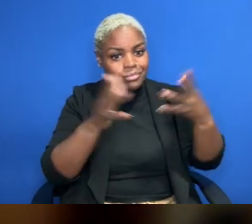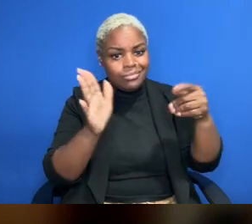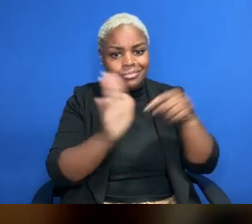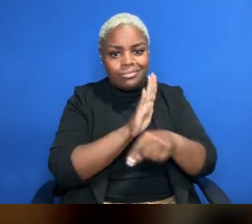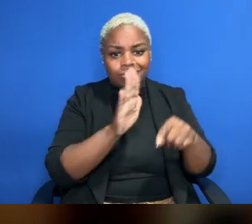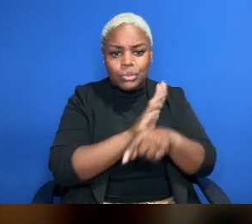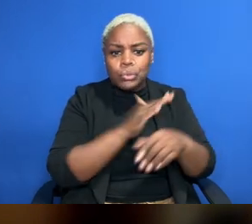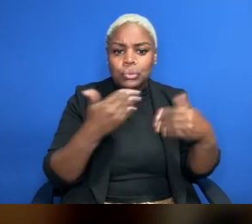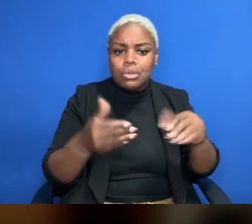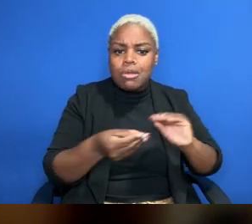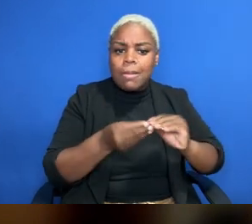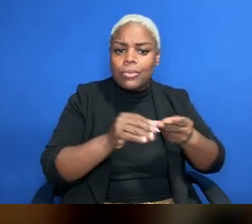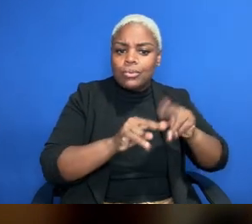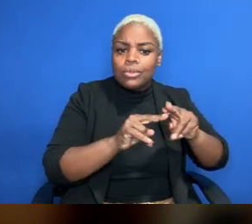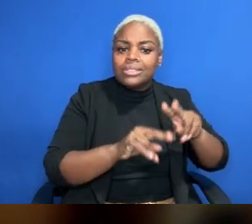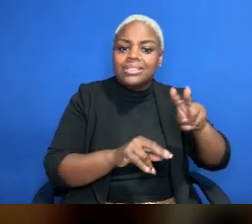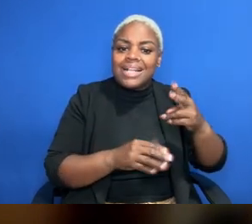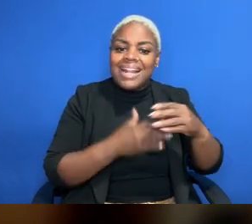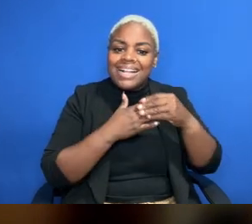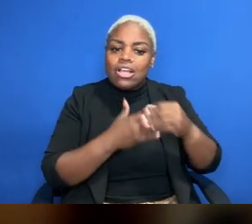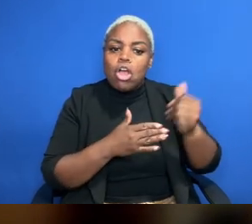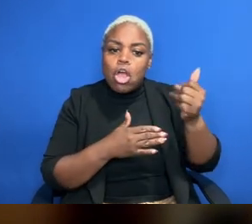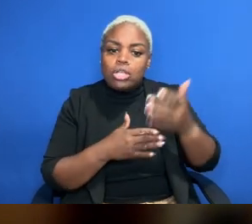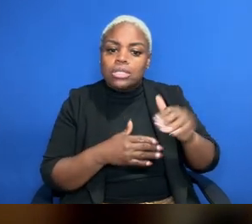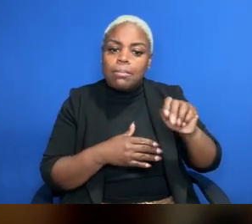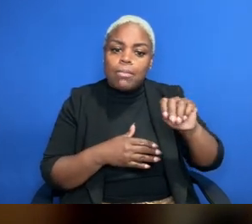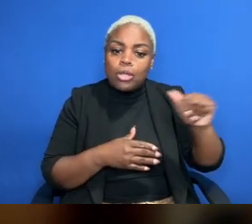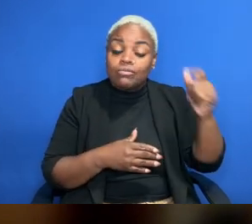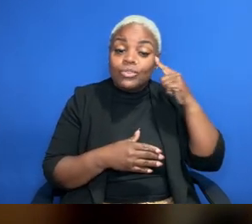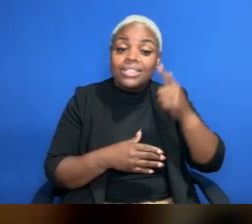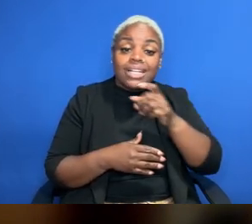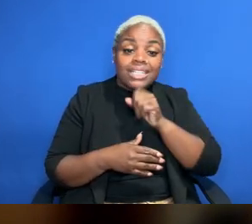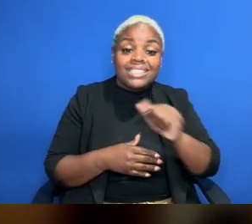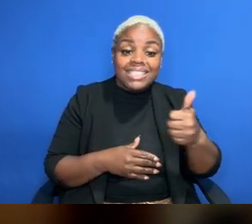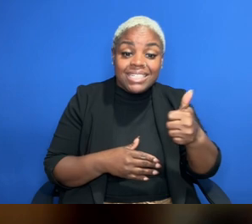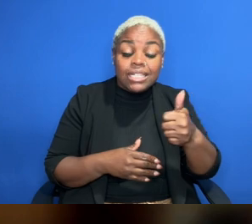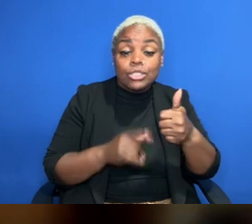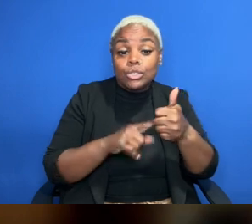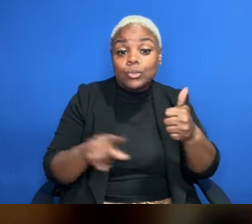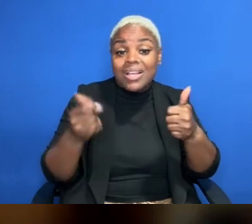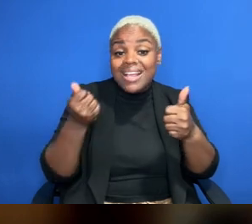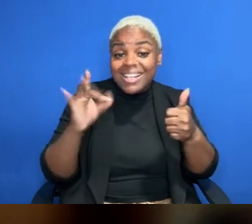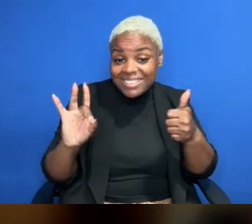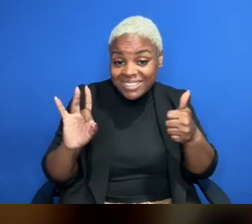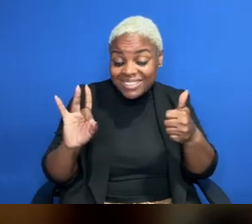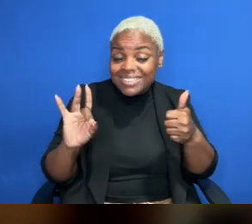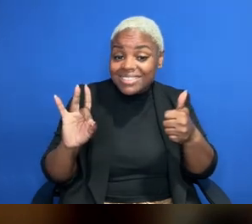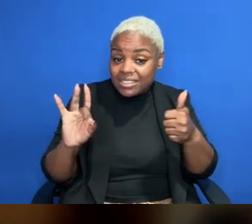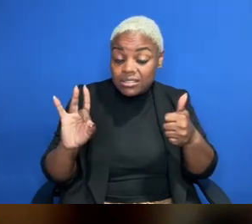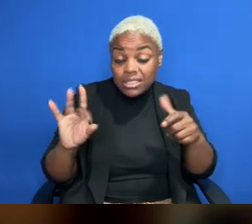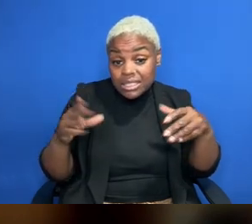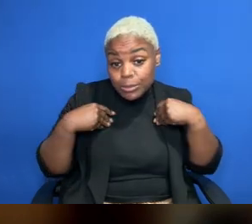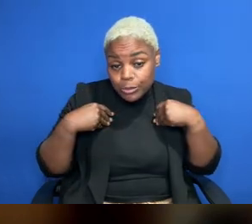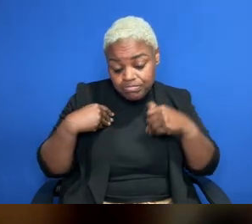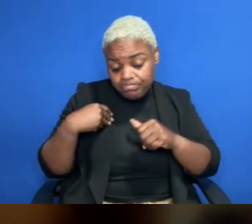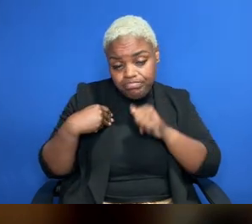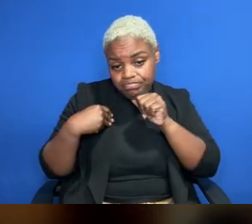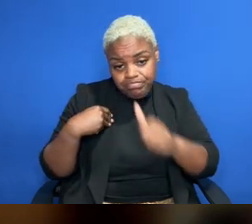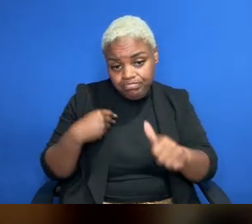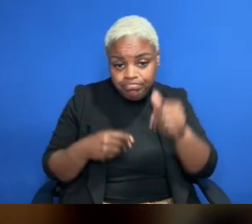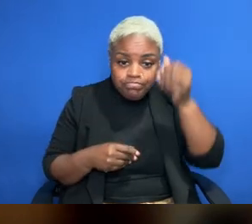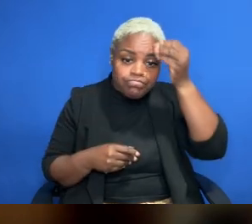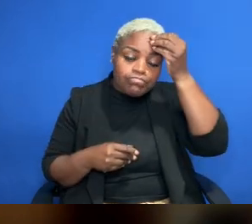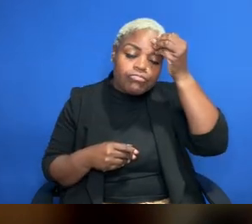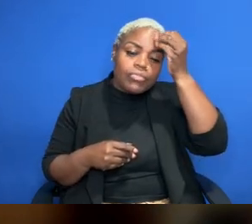that suicide rates are going up. It's a second leading cause in Massachusetts for 10-year-olds to 18-year-olds.